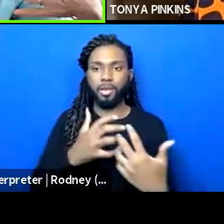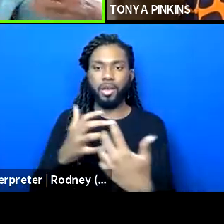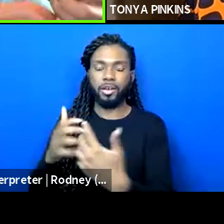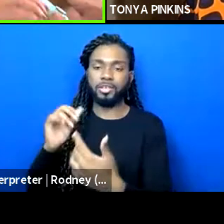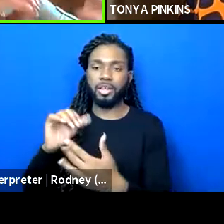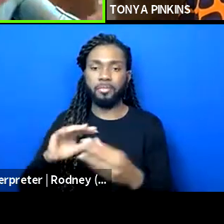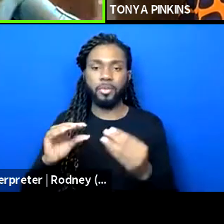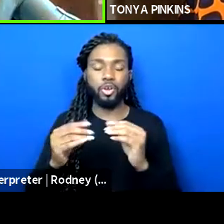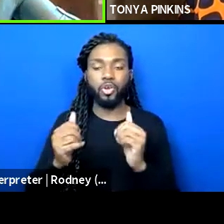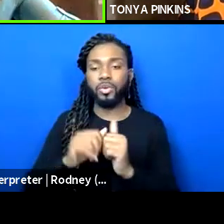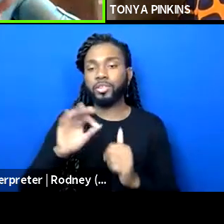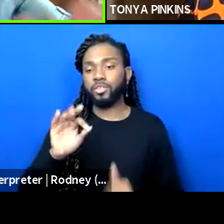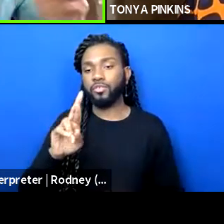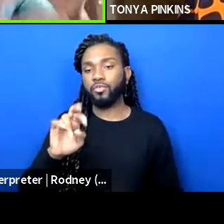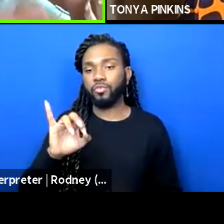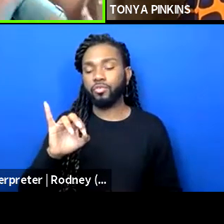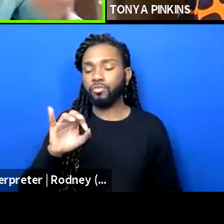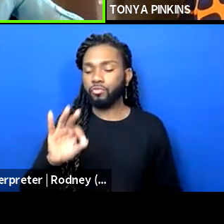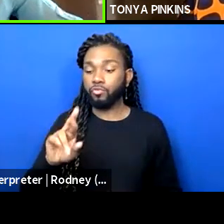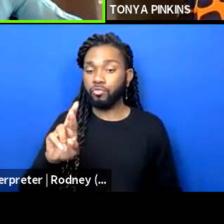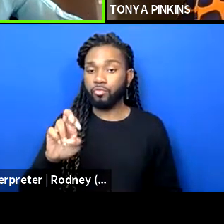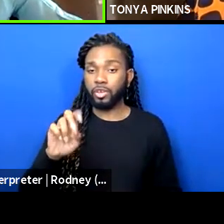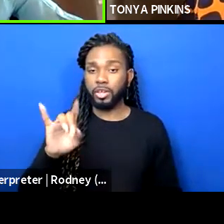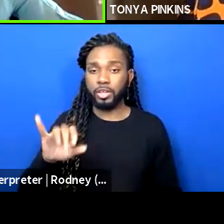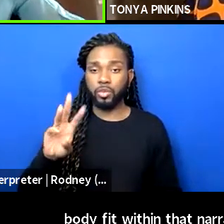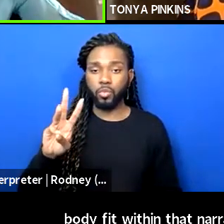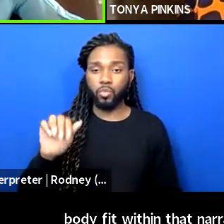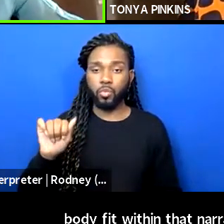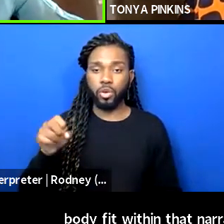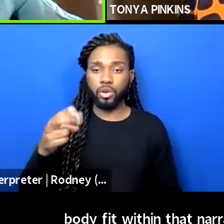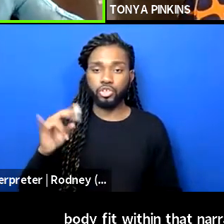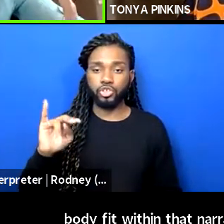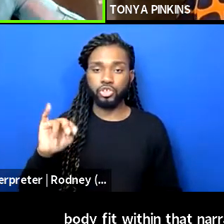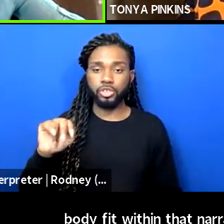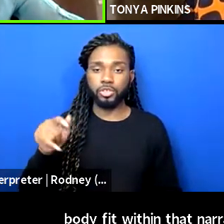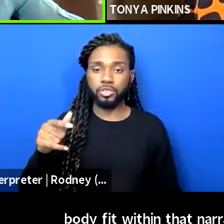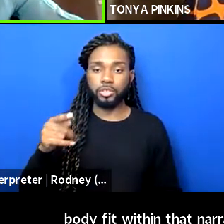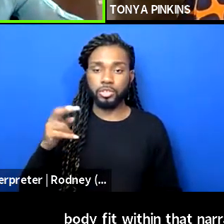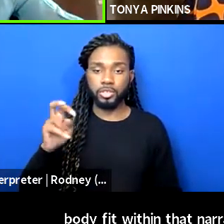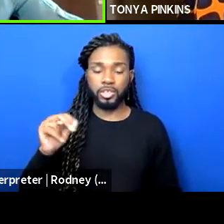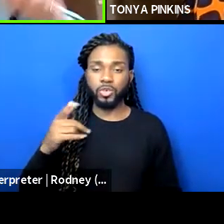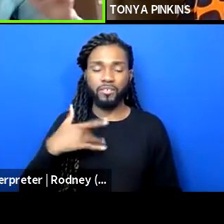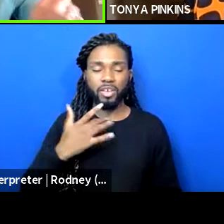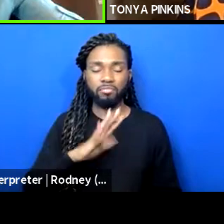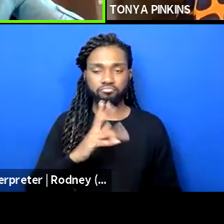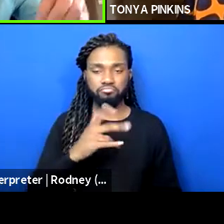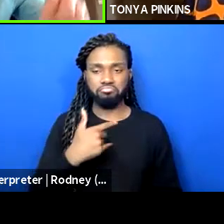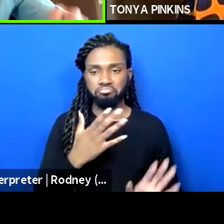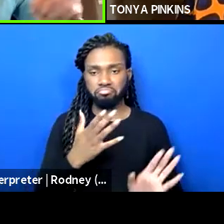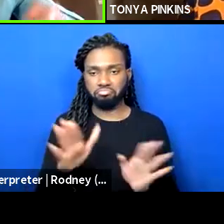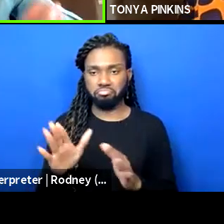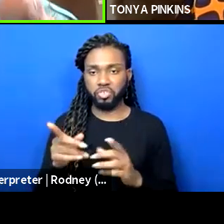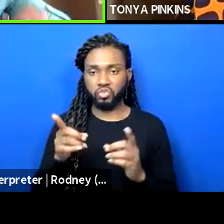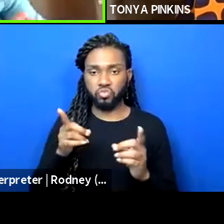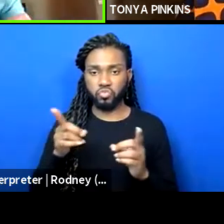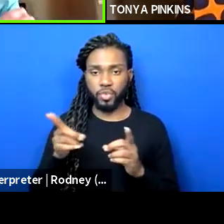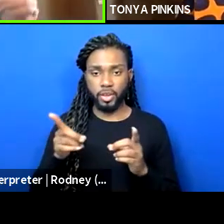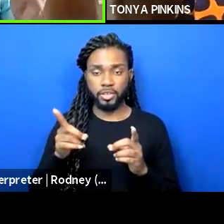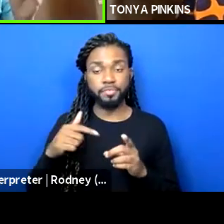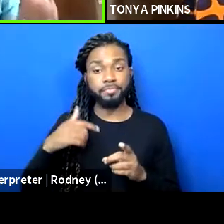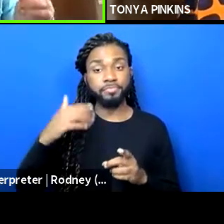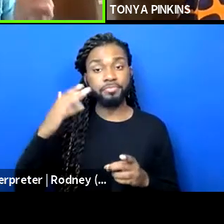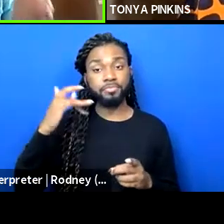Freddie Washingtons of the world, et cetera. And I was like, you know, I'm gonna shift to directing because I knew that if I